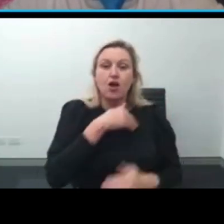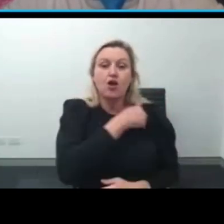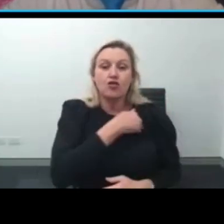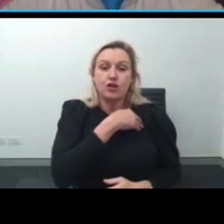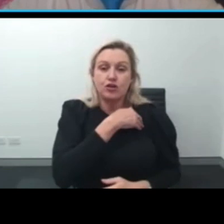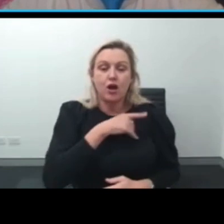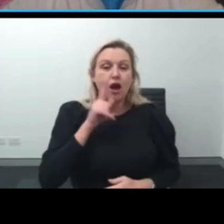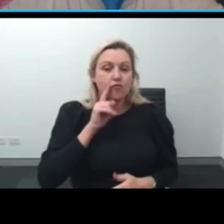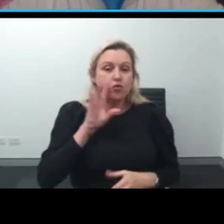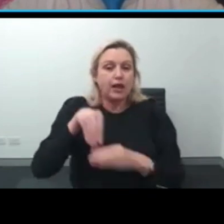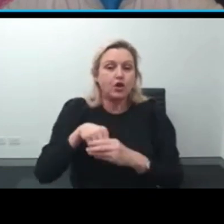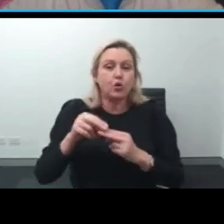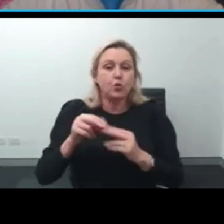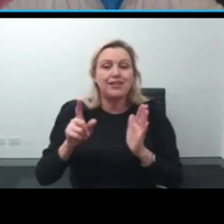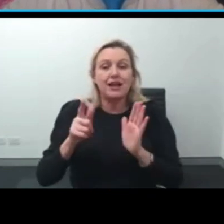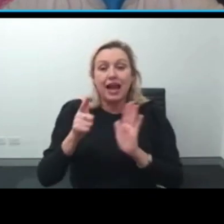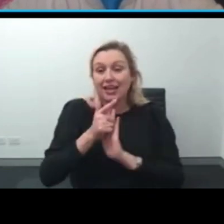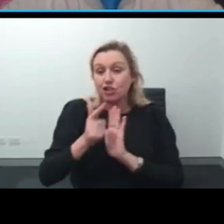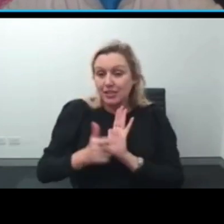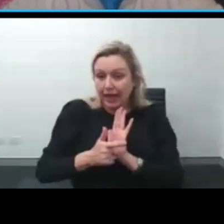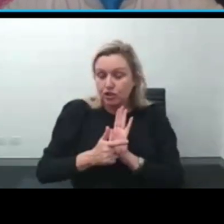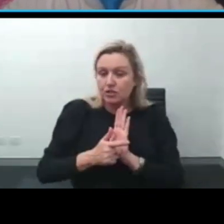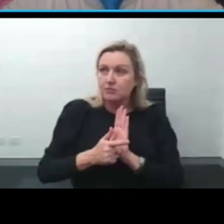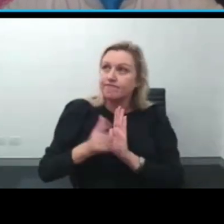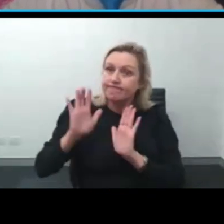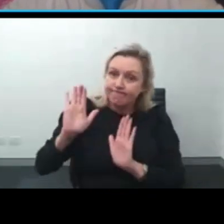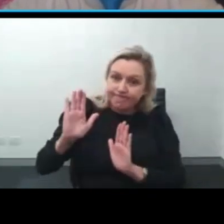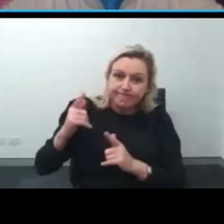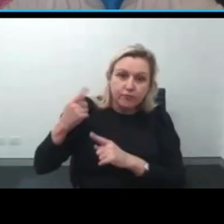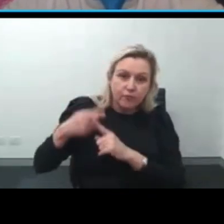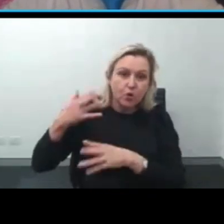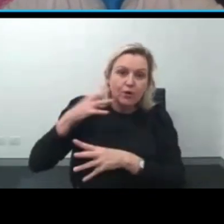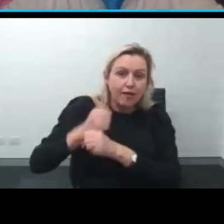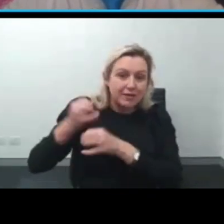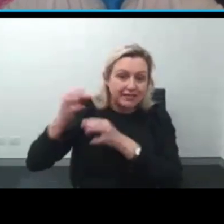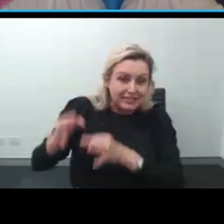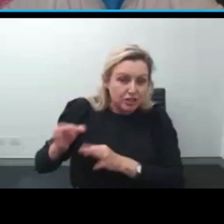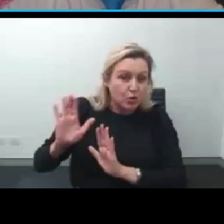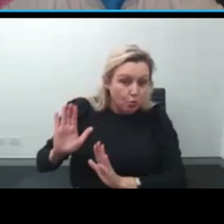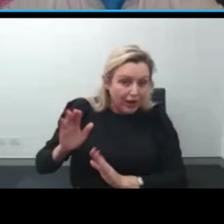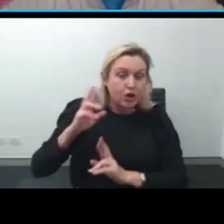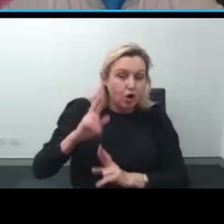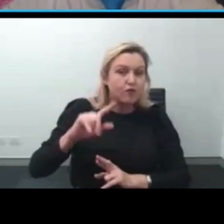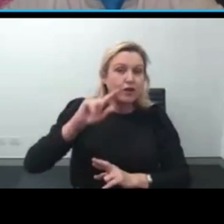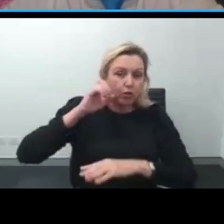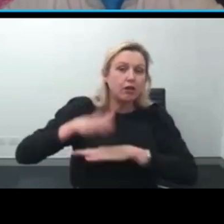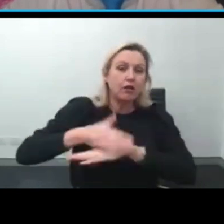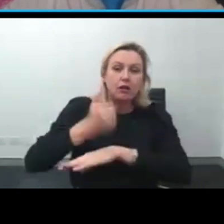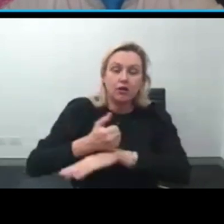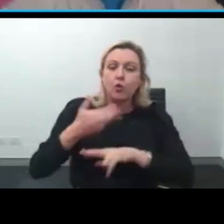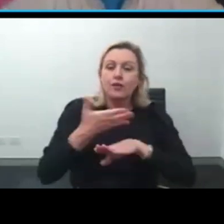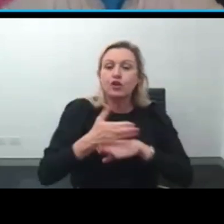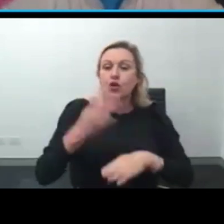into legislation, and subject to government decisions, we hope to see that come in play with the new Aged Care